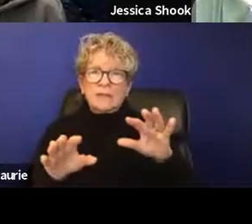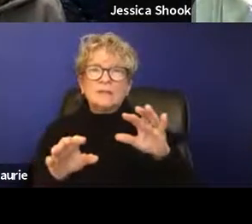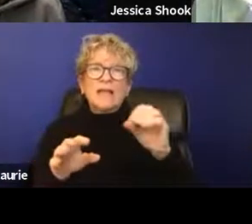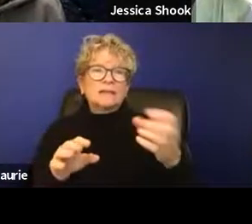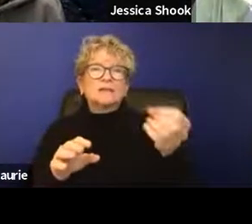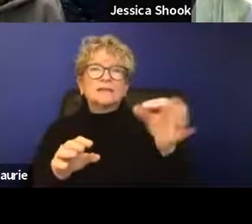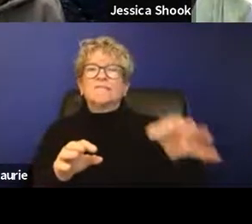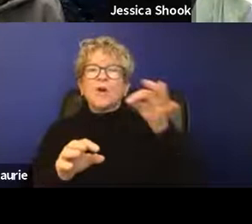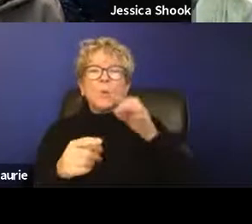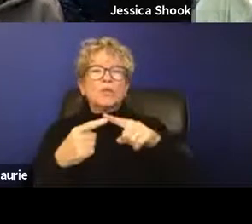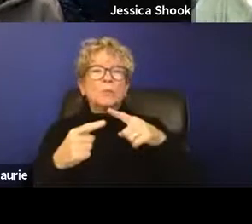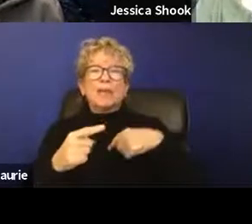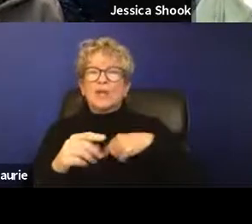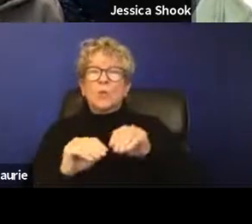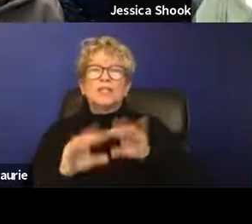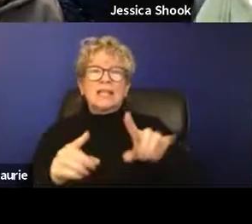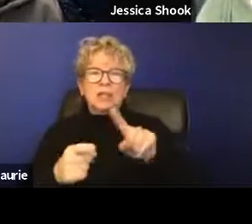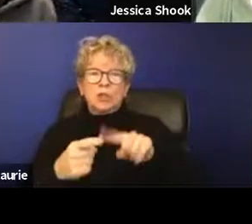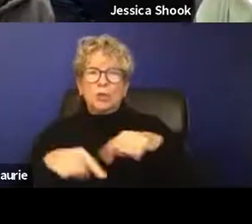group. Thank you for that. Yep.